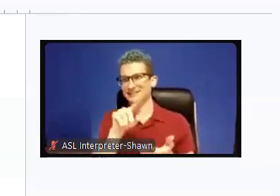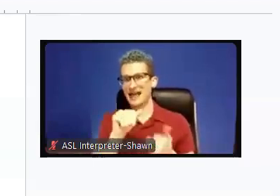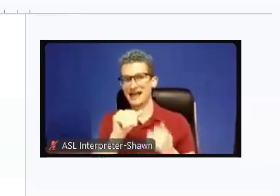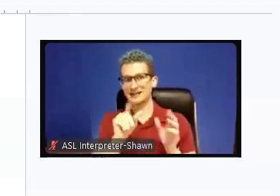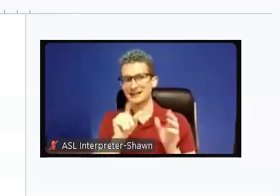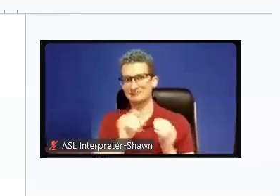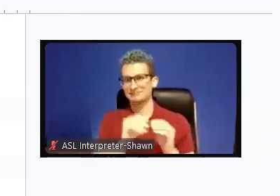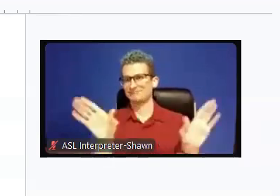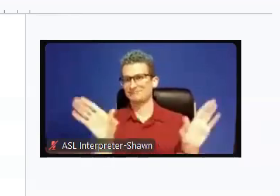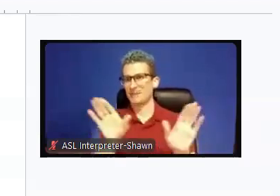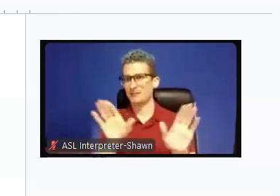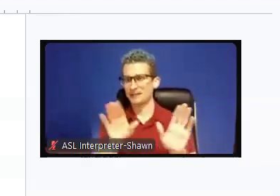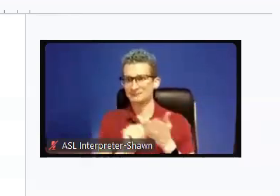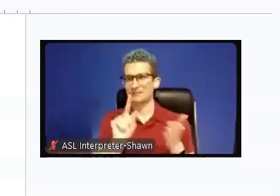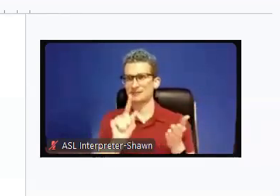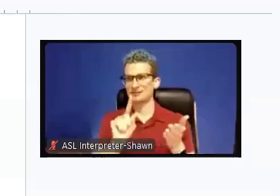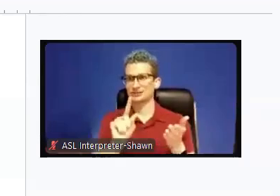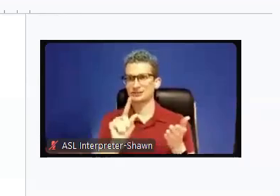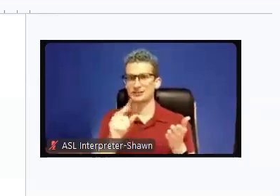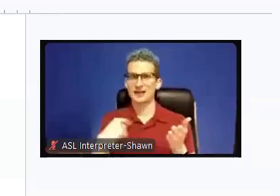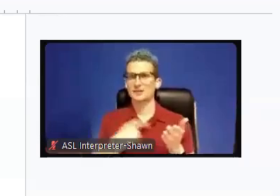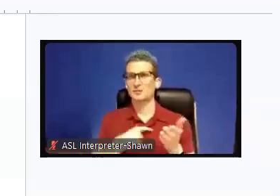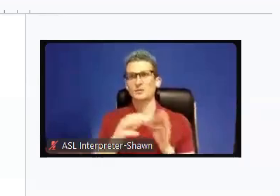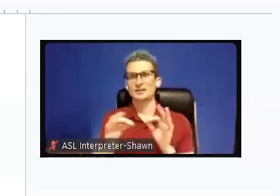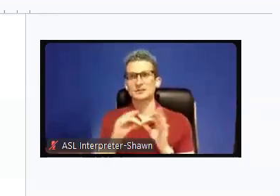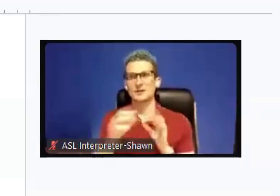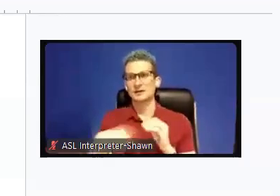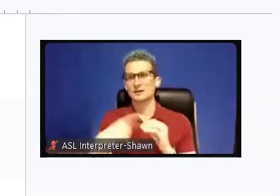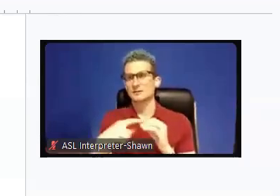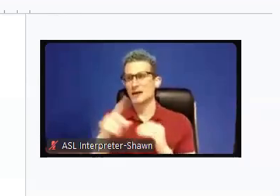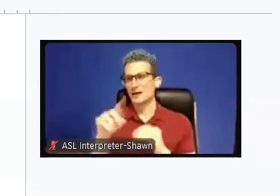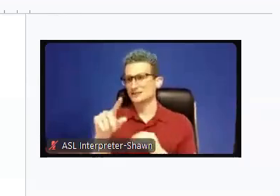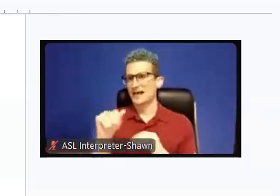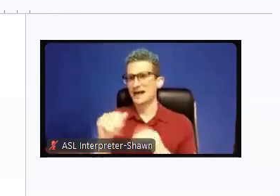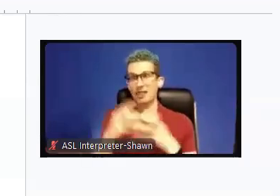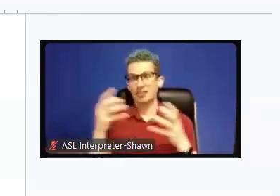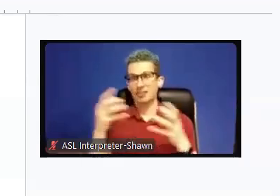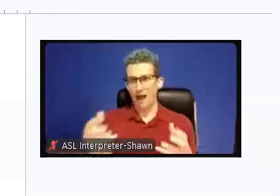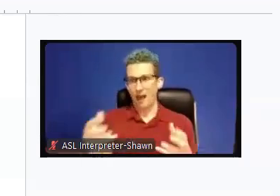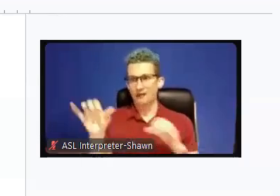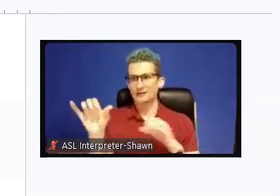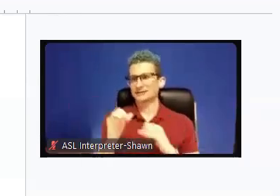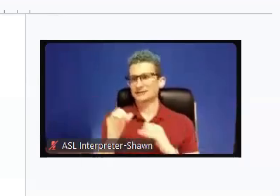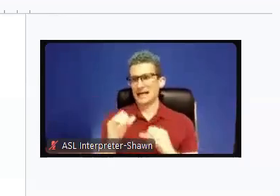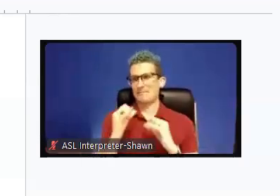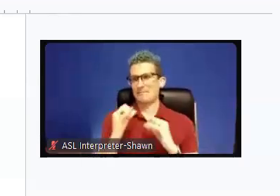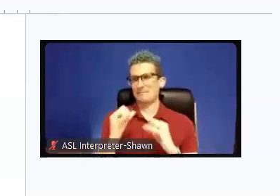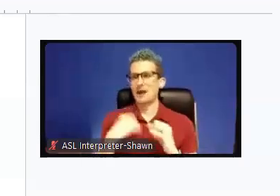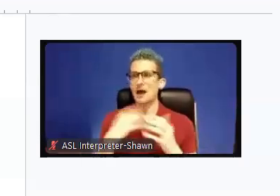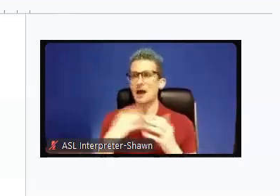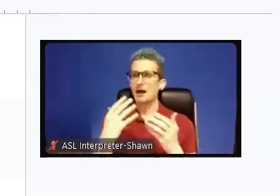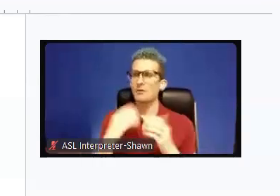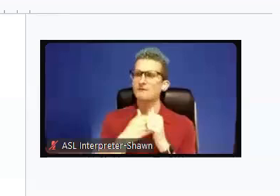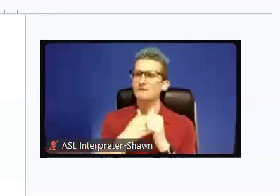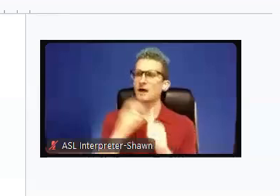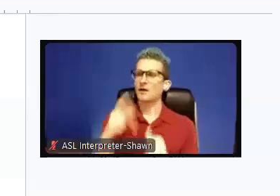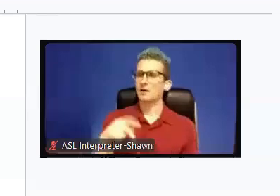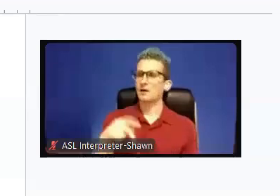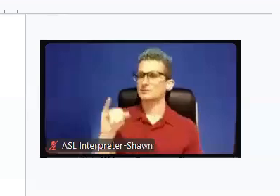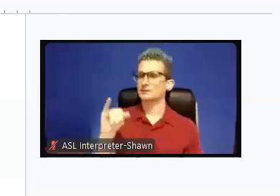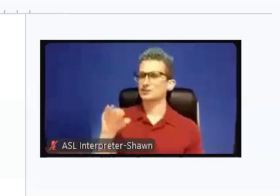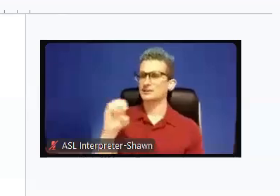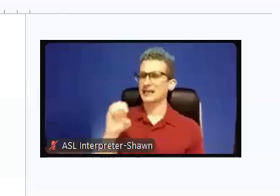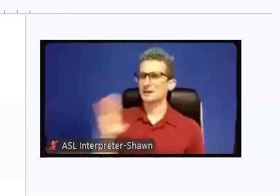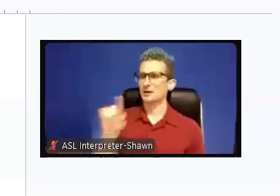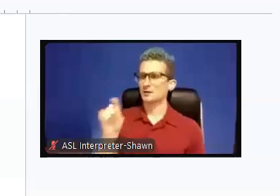all do. I wanted to follow up on Jamie's question around kind of like shared data. We know sometimes we see